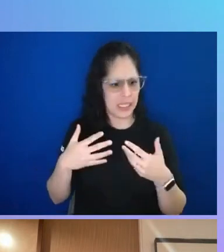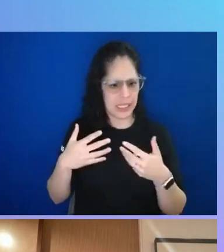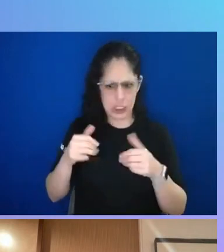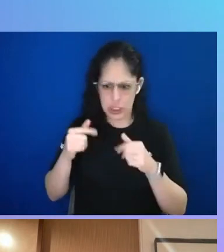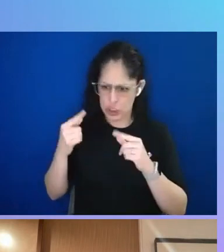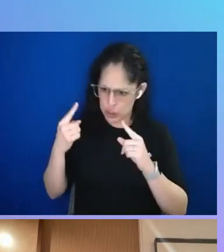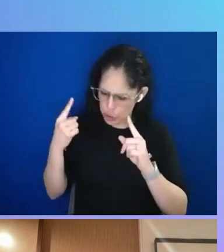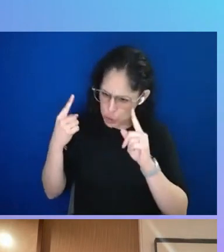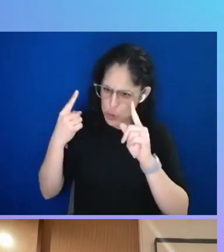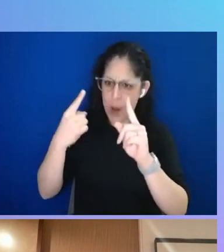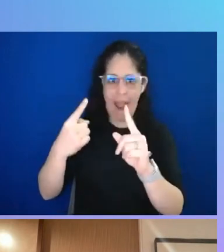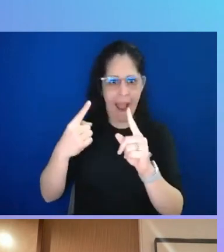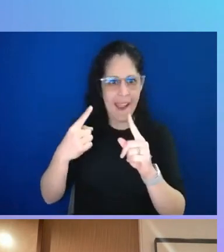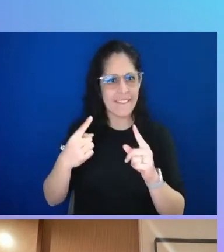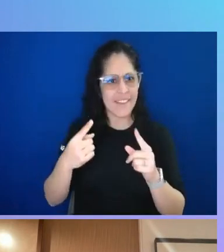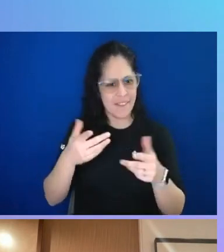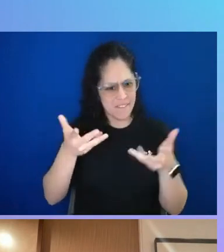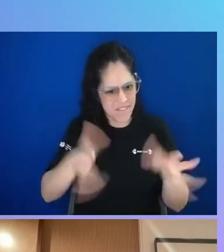wasn't rowing.